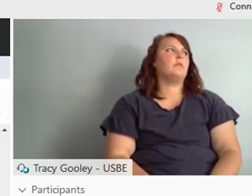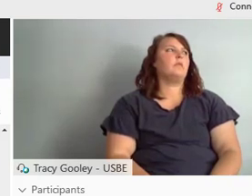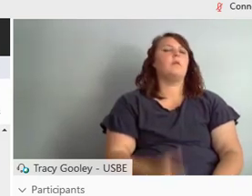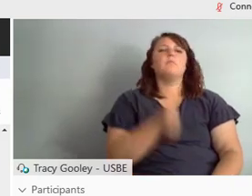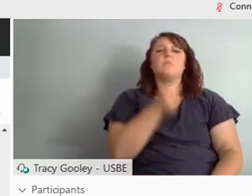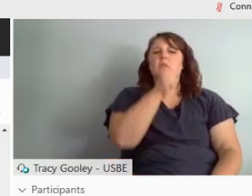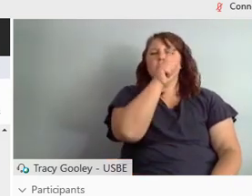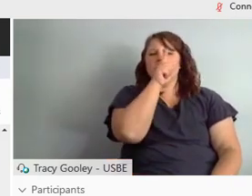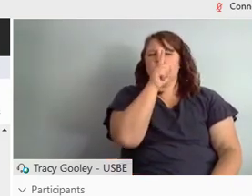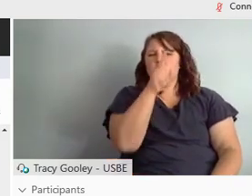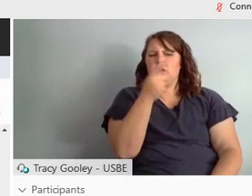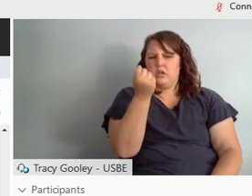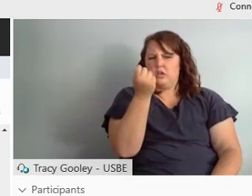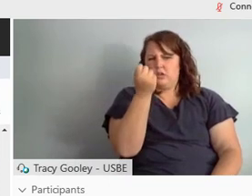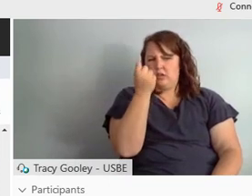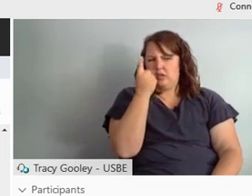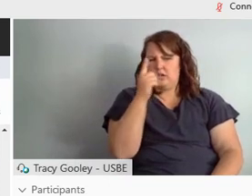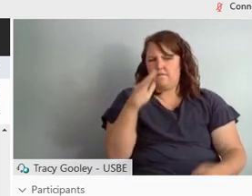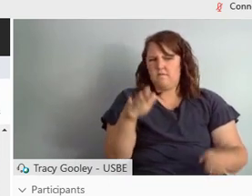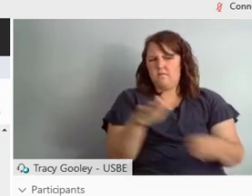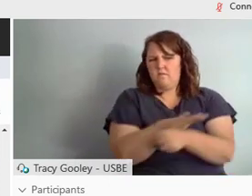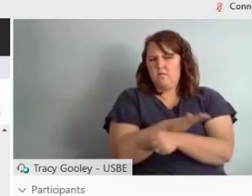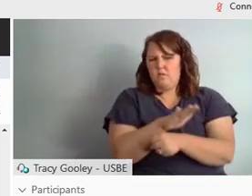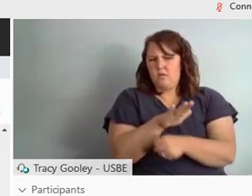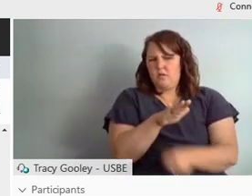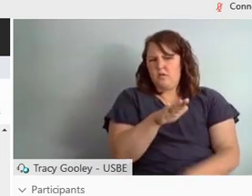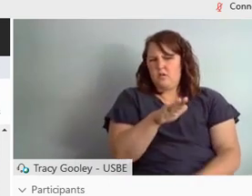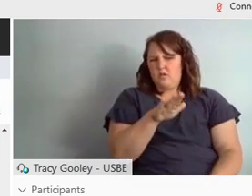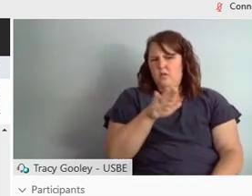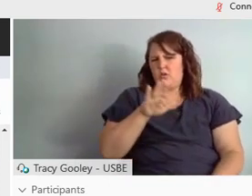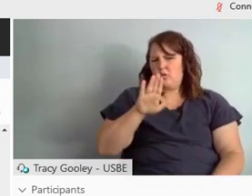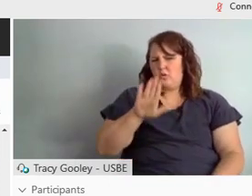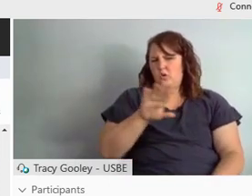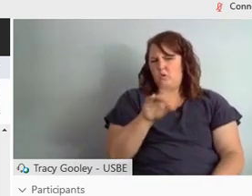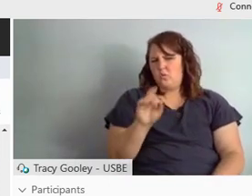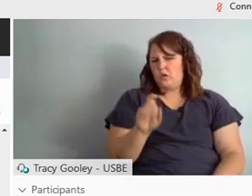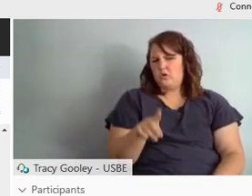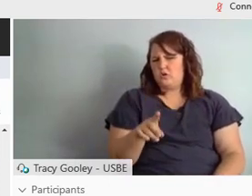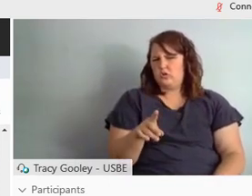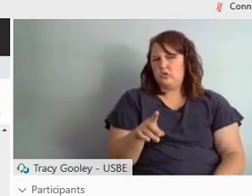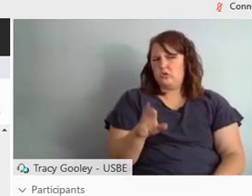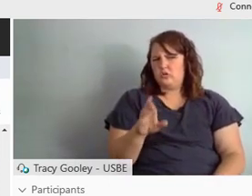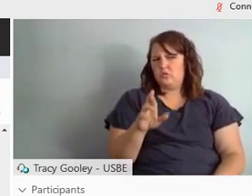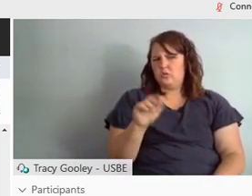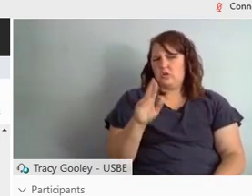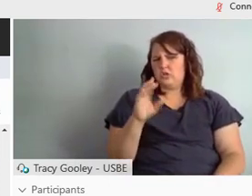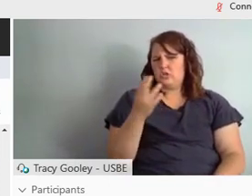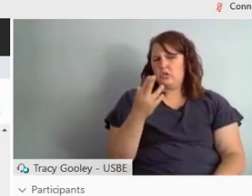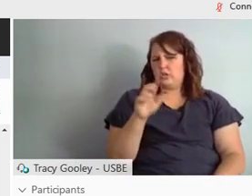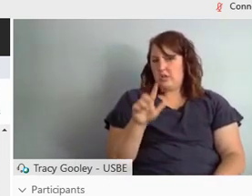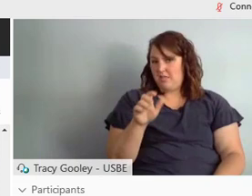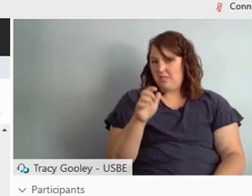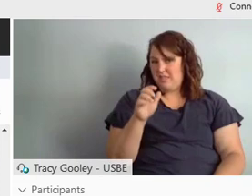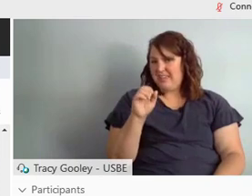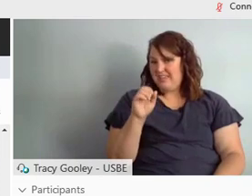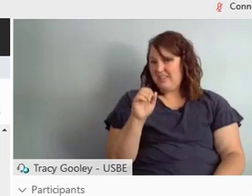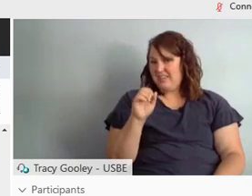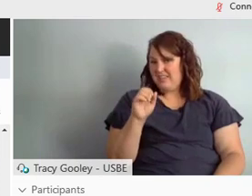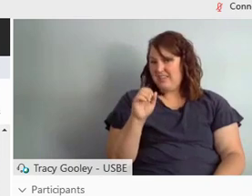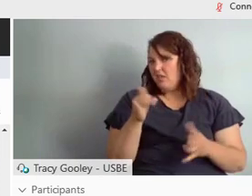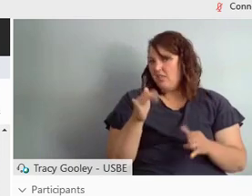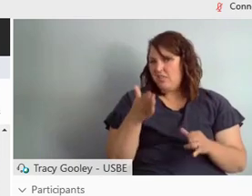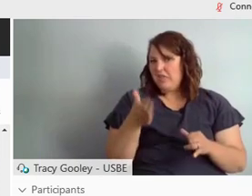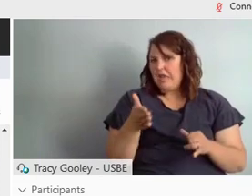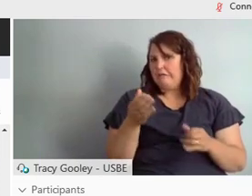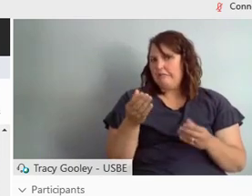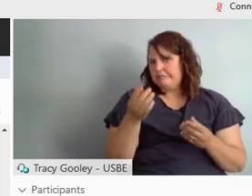I'm not sure that I understand fully the remainder of your question, Rochelle. So if you're there still